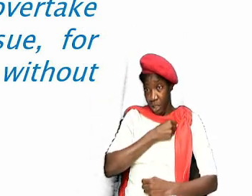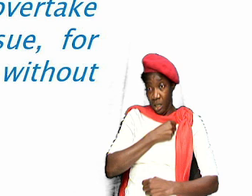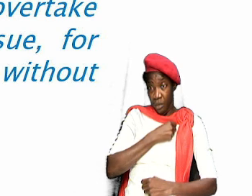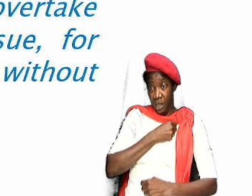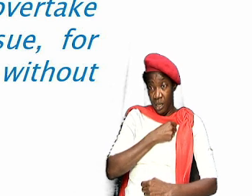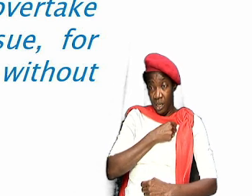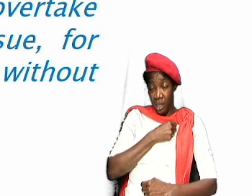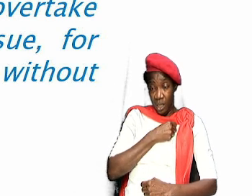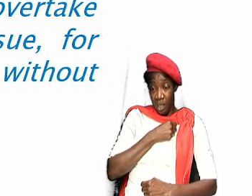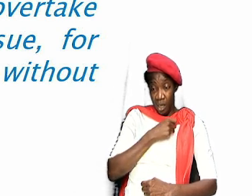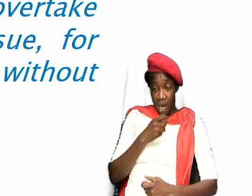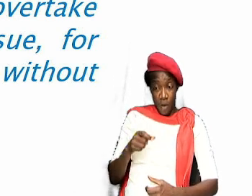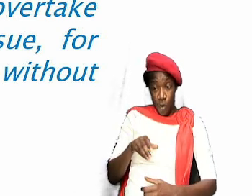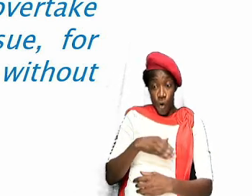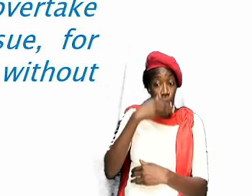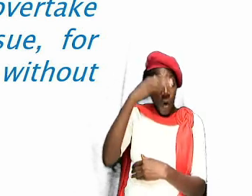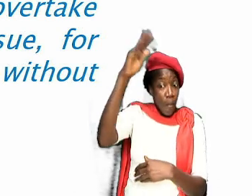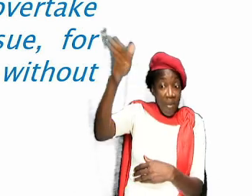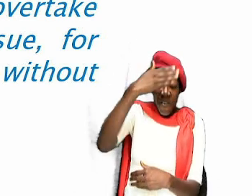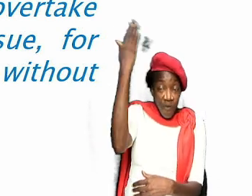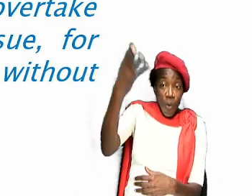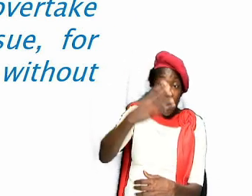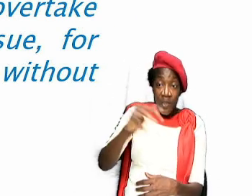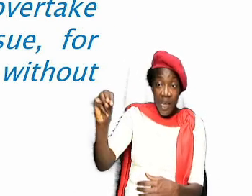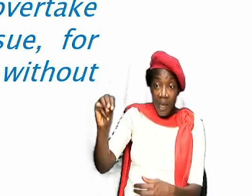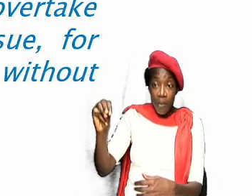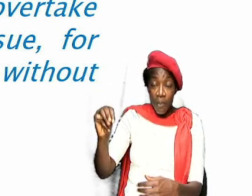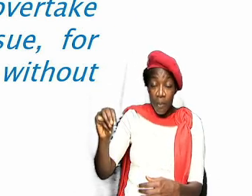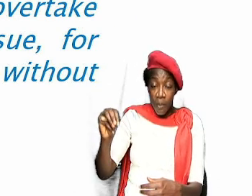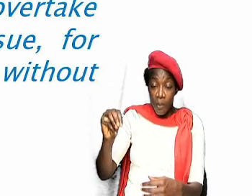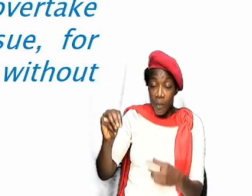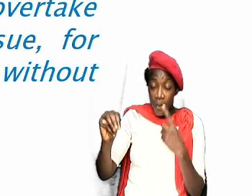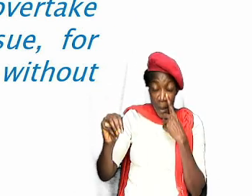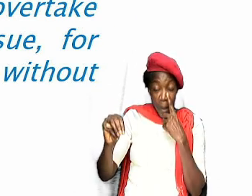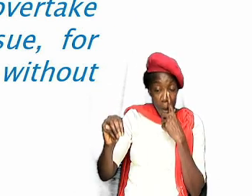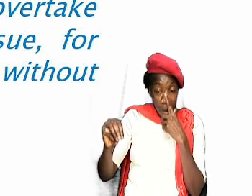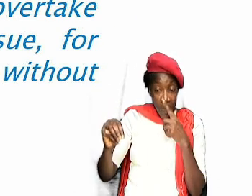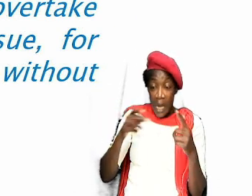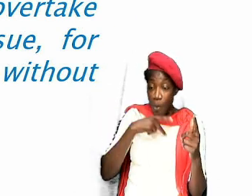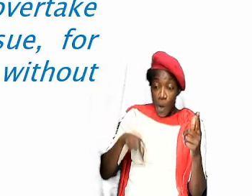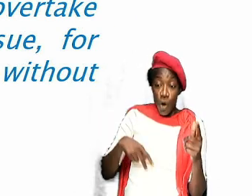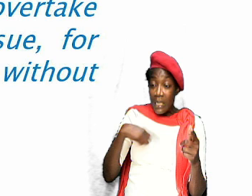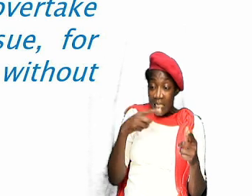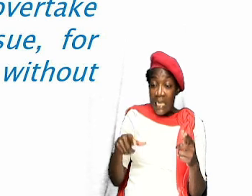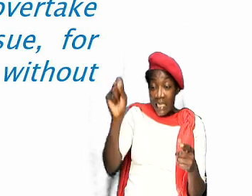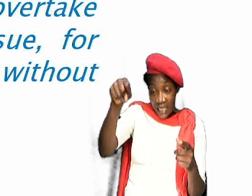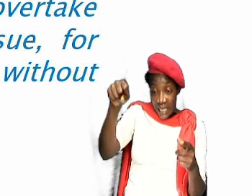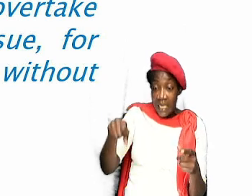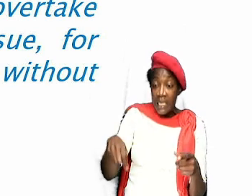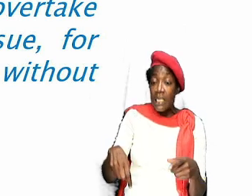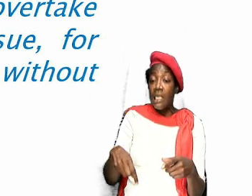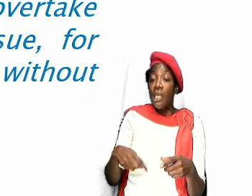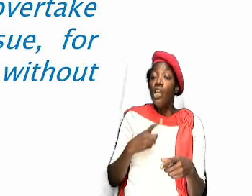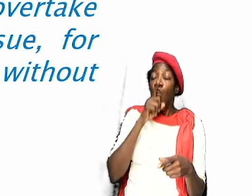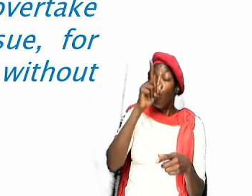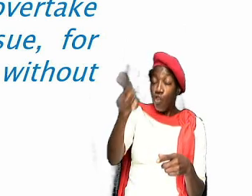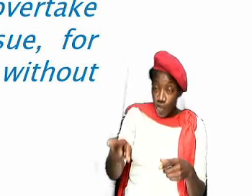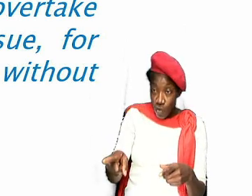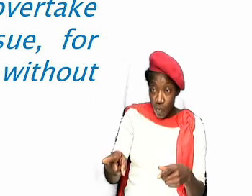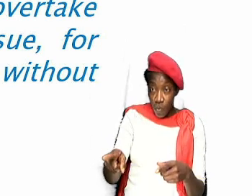I overtake them? And he answered him, pursue, for you shall surely overtake them and without